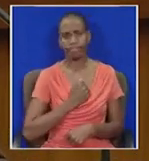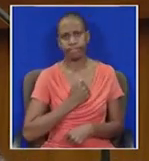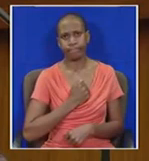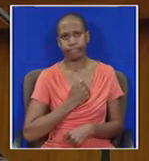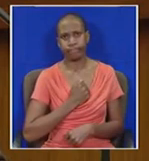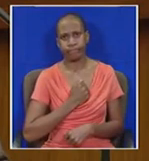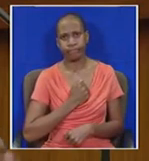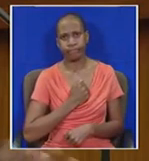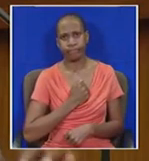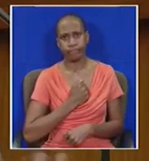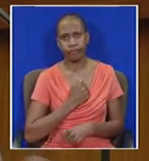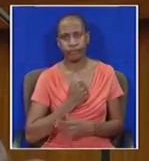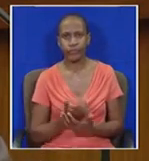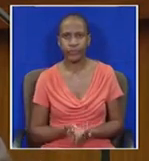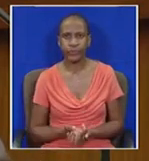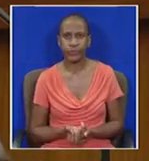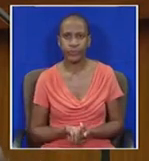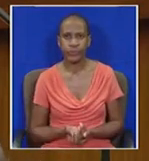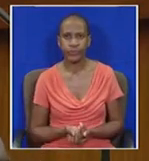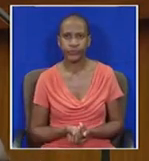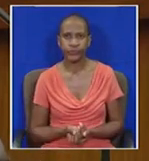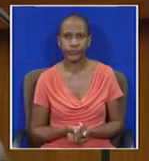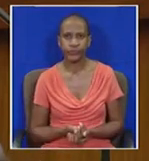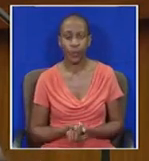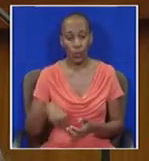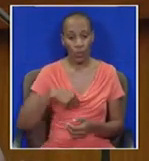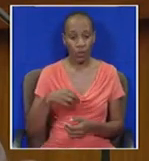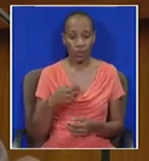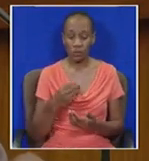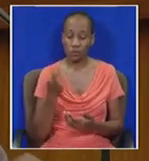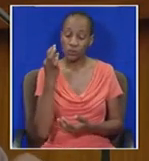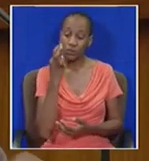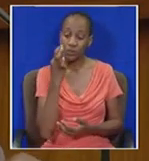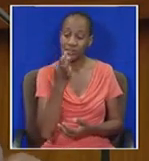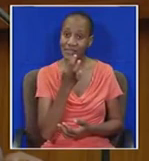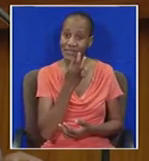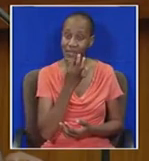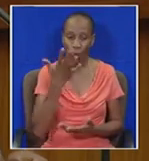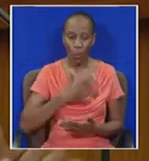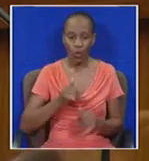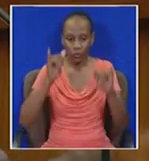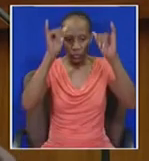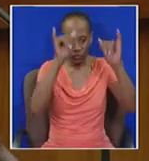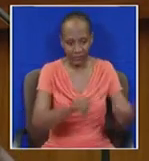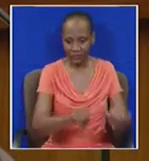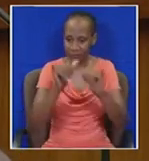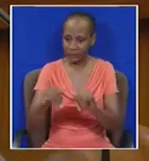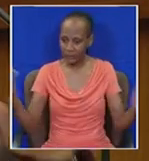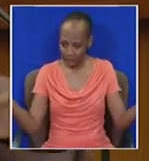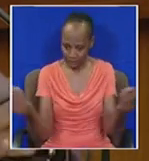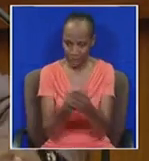You know, when we say we want to live together with fellow